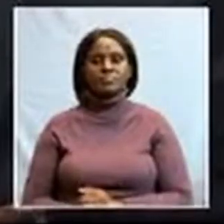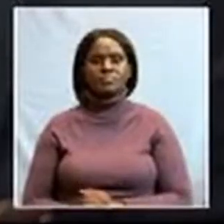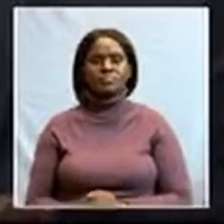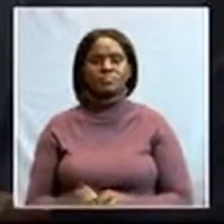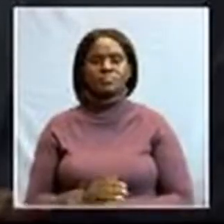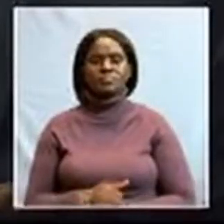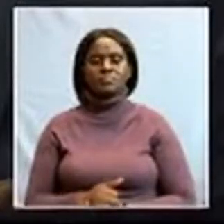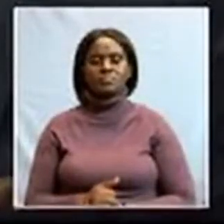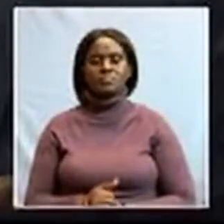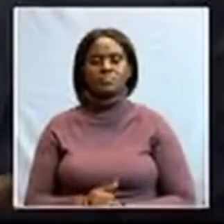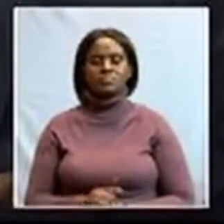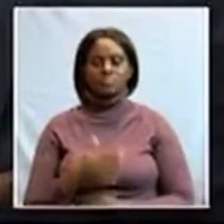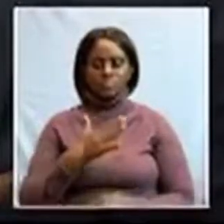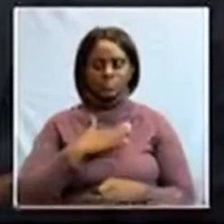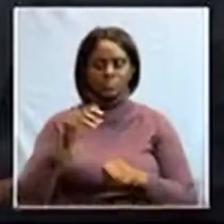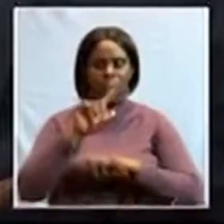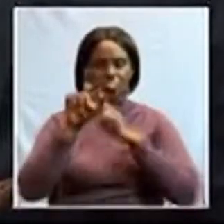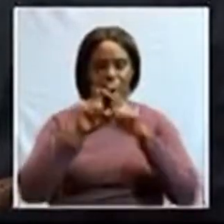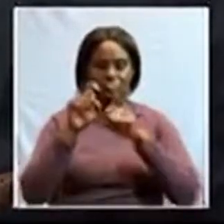Chair,